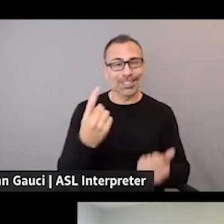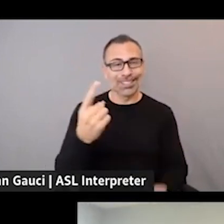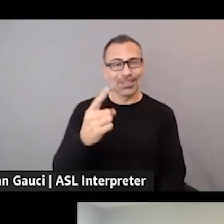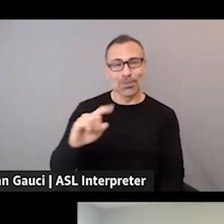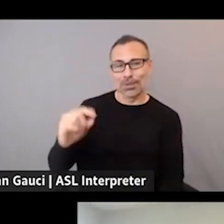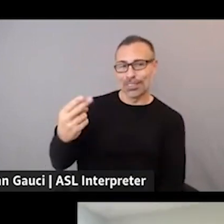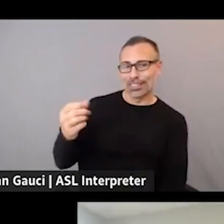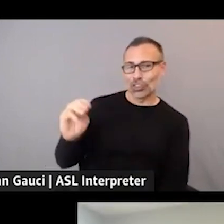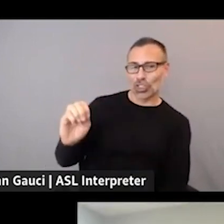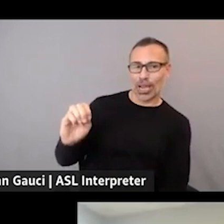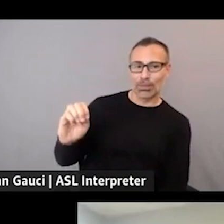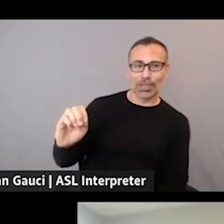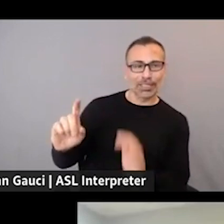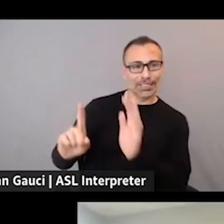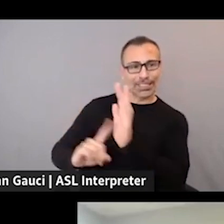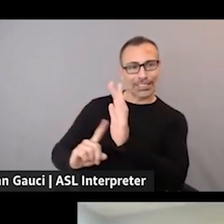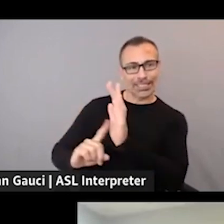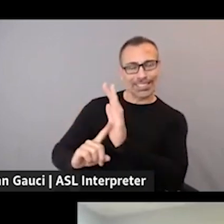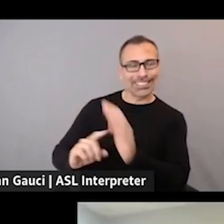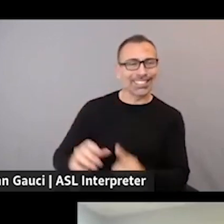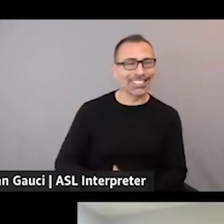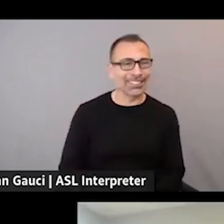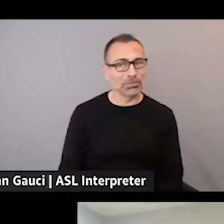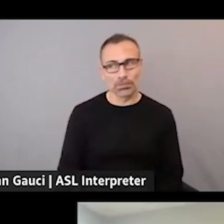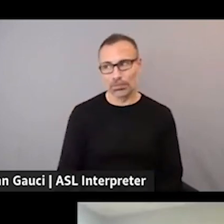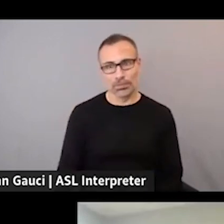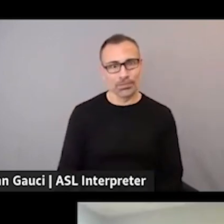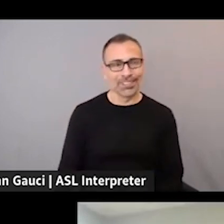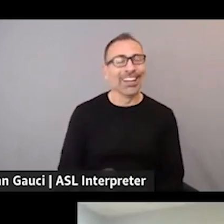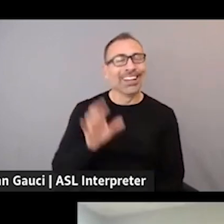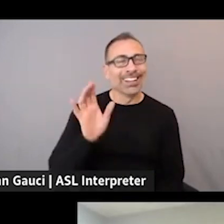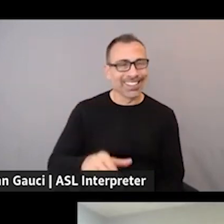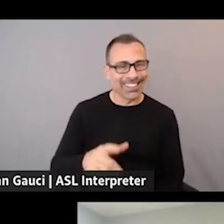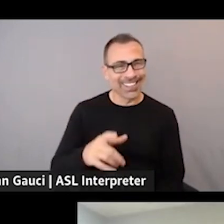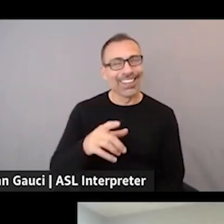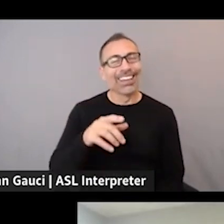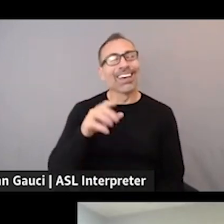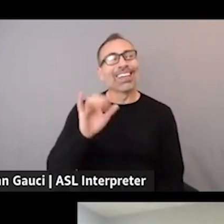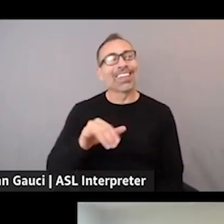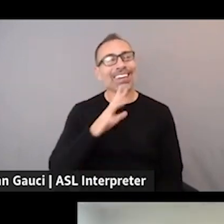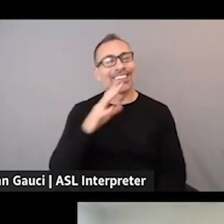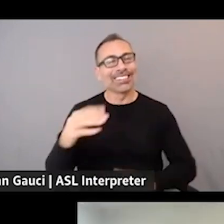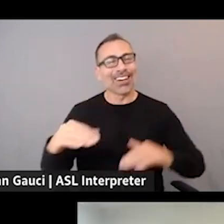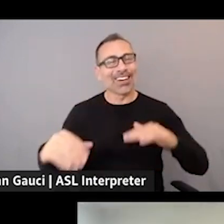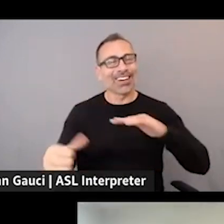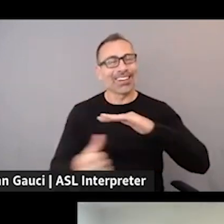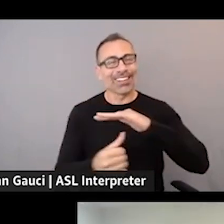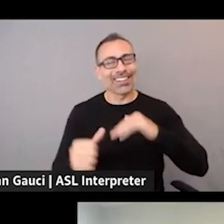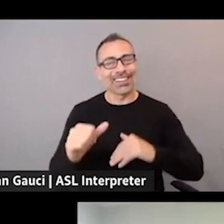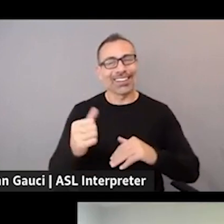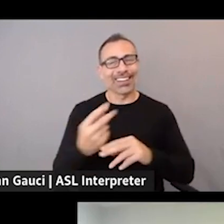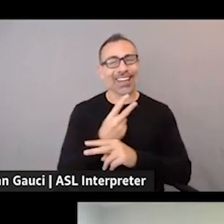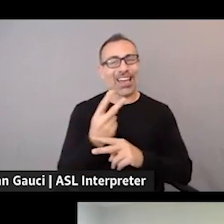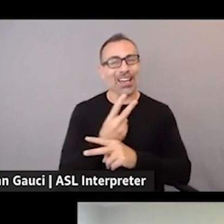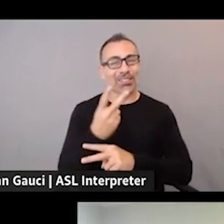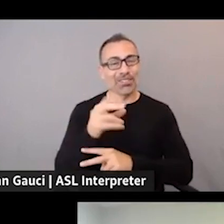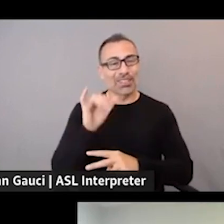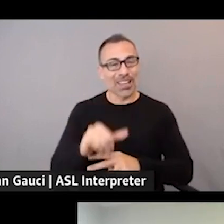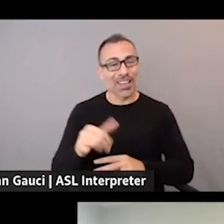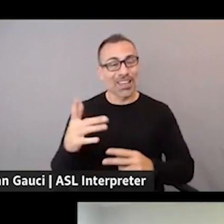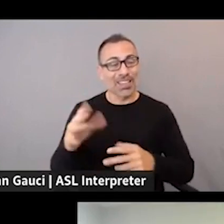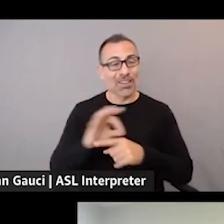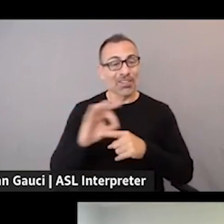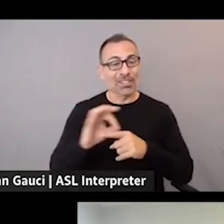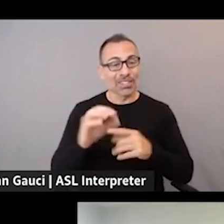and which is, the underlying algorithm. And now we brought that feature functionality